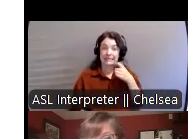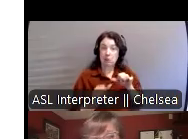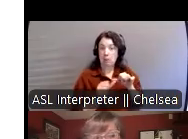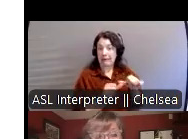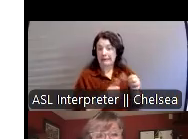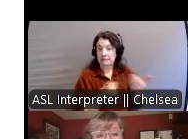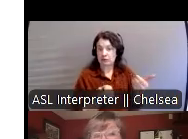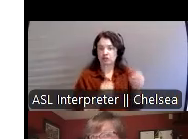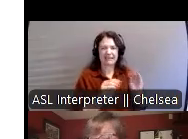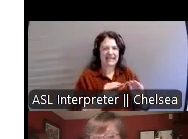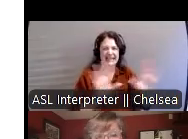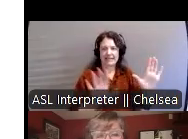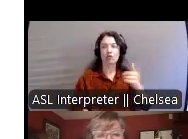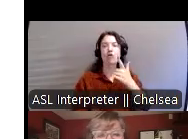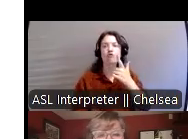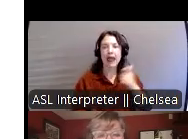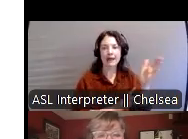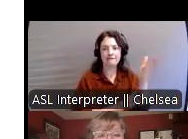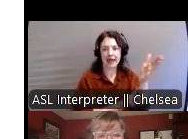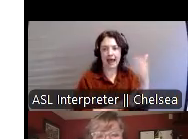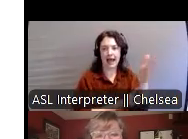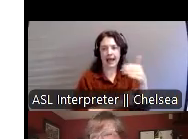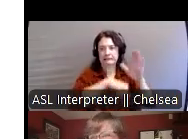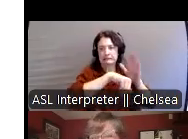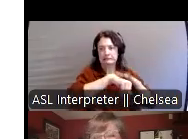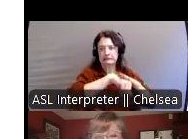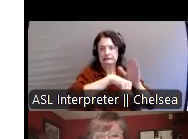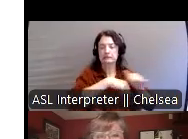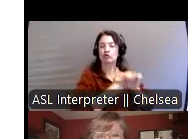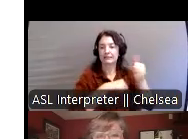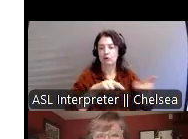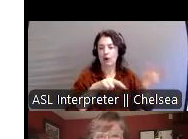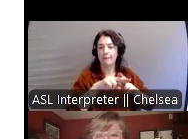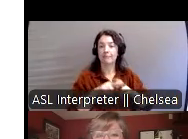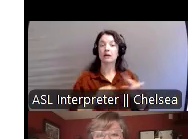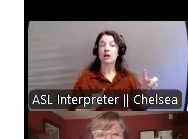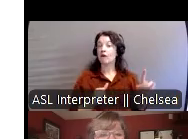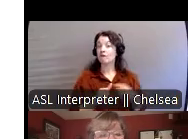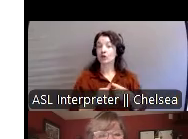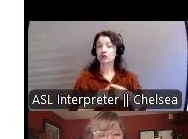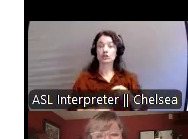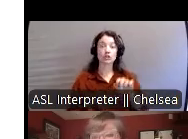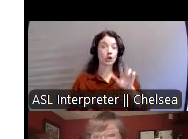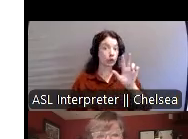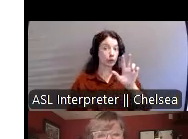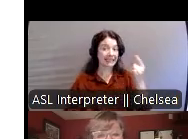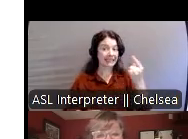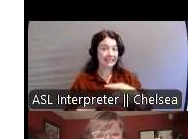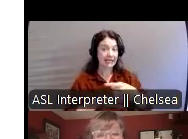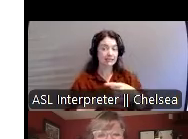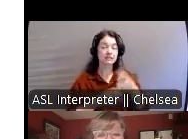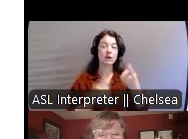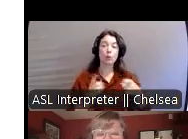services perspective, as that's one of the hats I wear, the first 72 hours after charges are laid or a victim separates or leaves